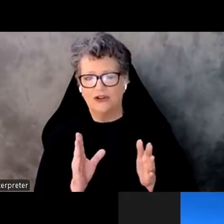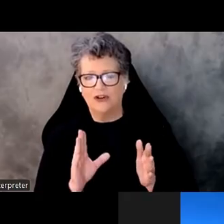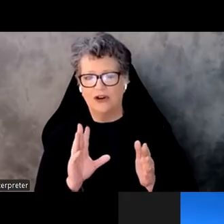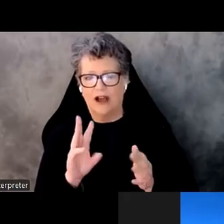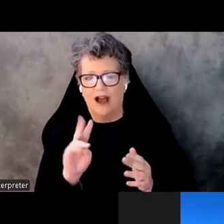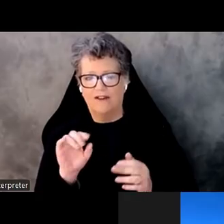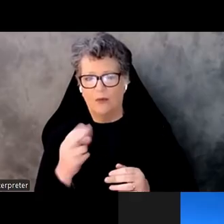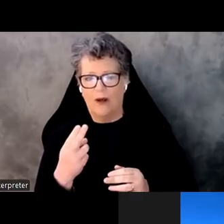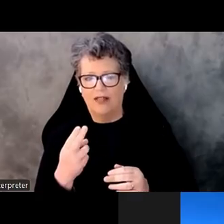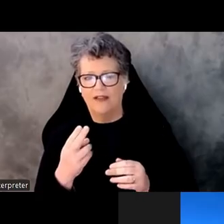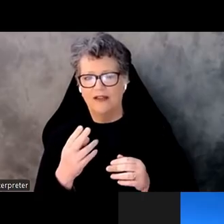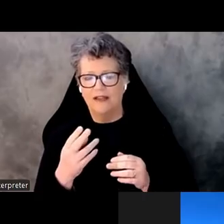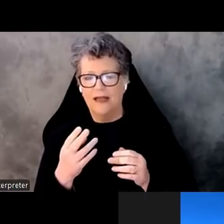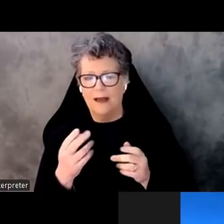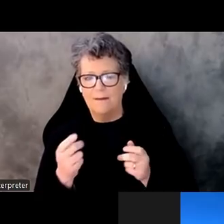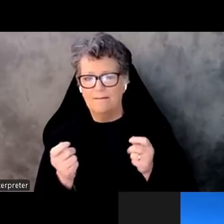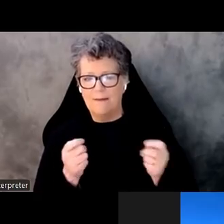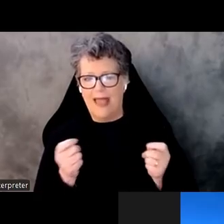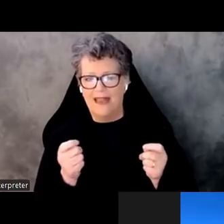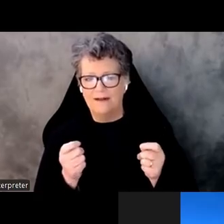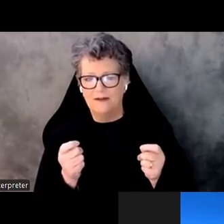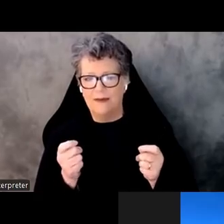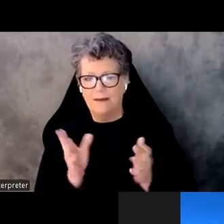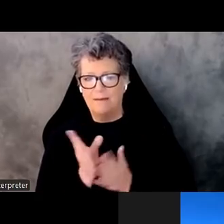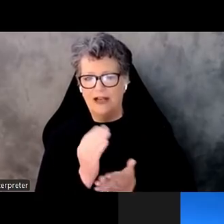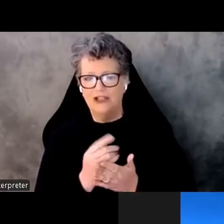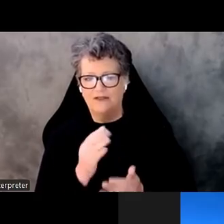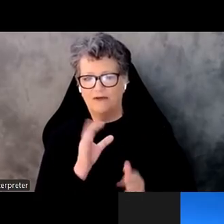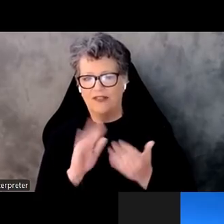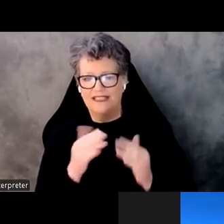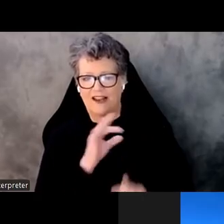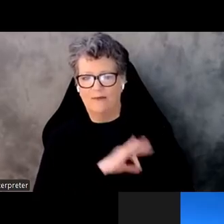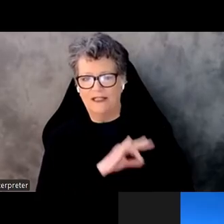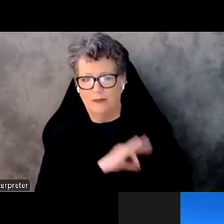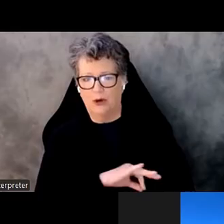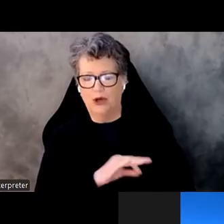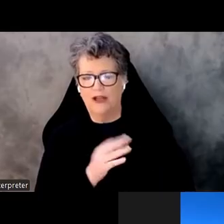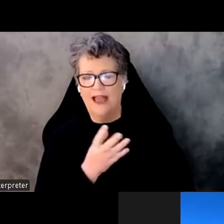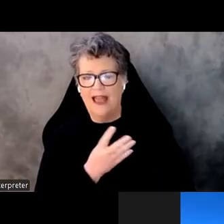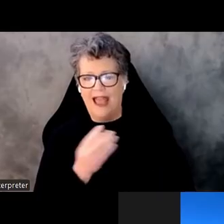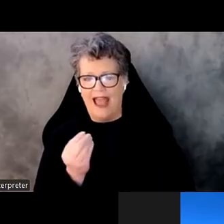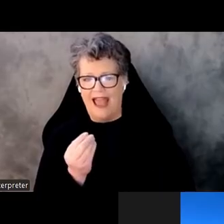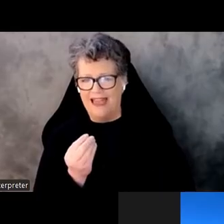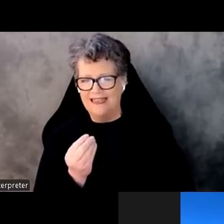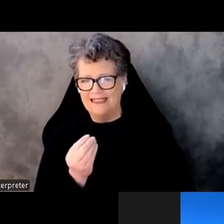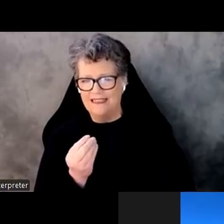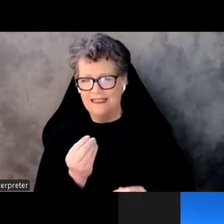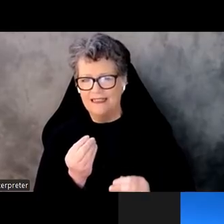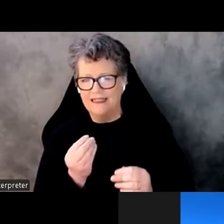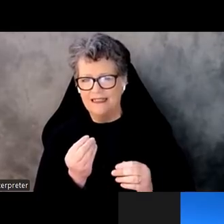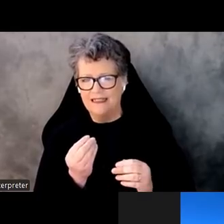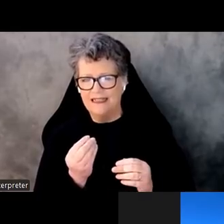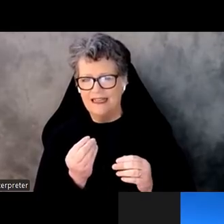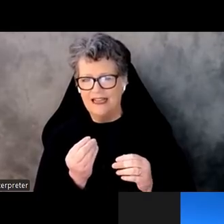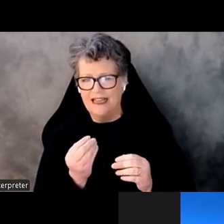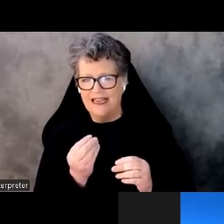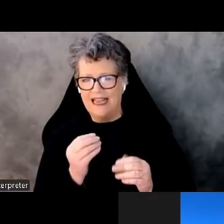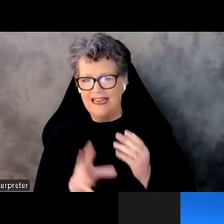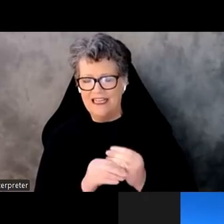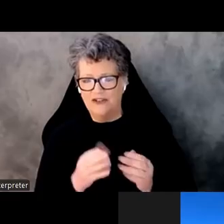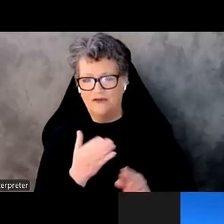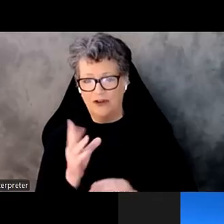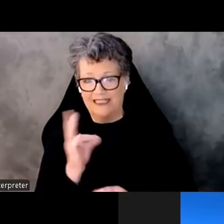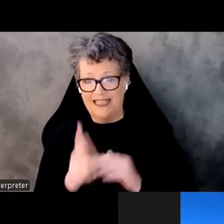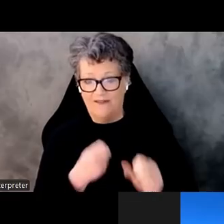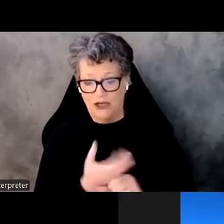budget for the city of Pittsburgh. And in addition, for 7 years prior to that, I was